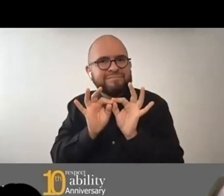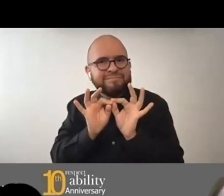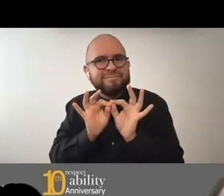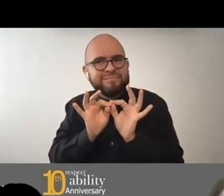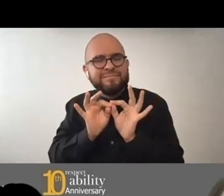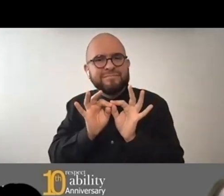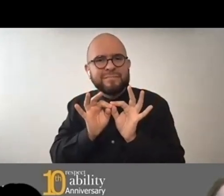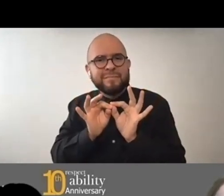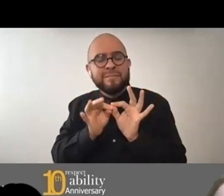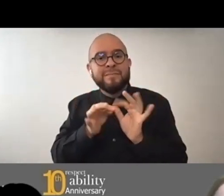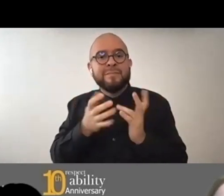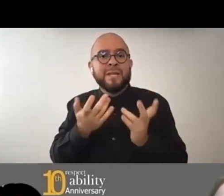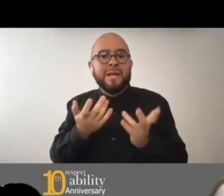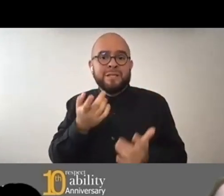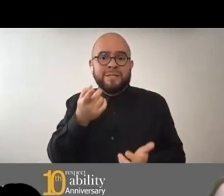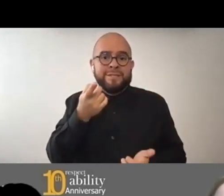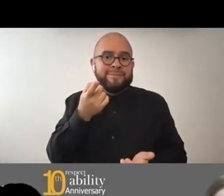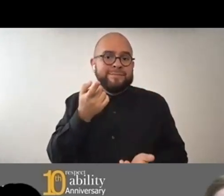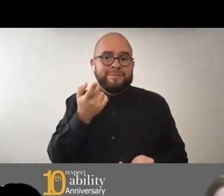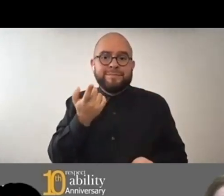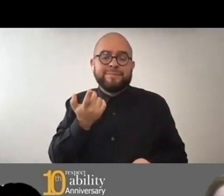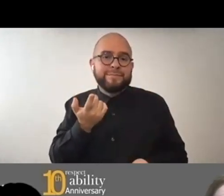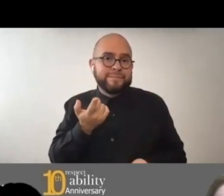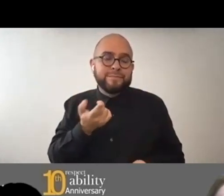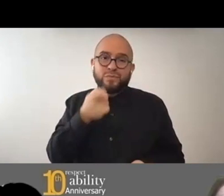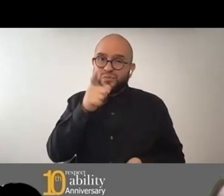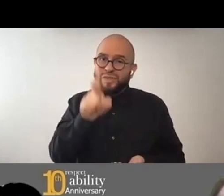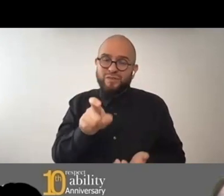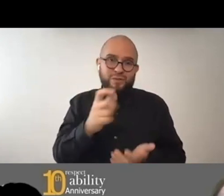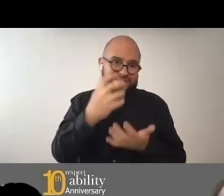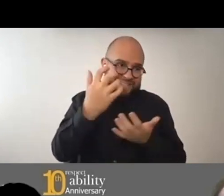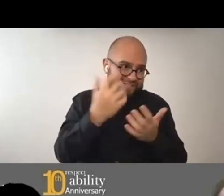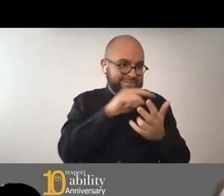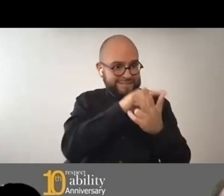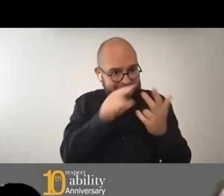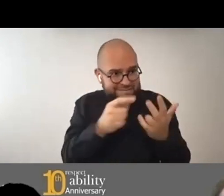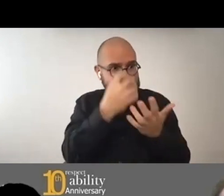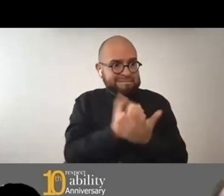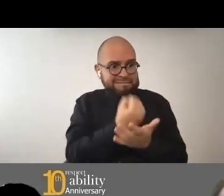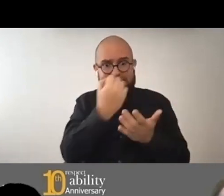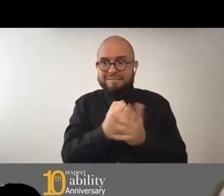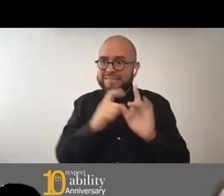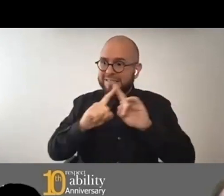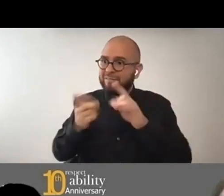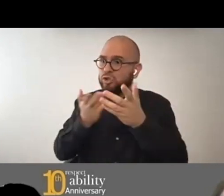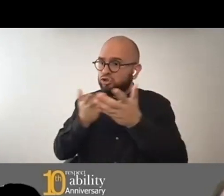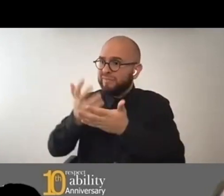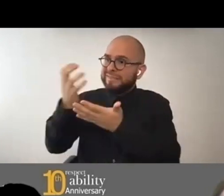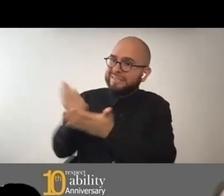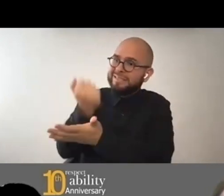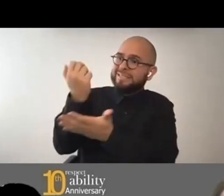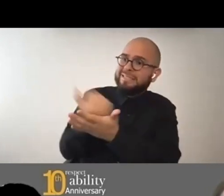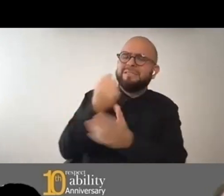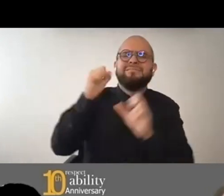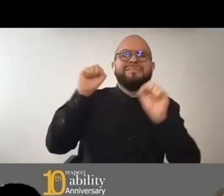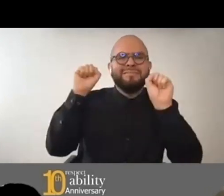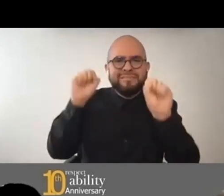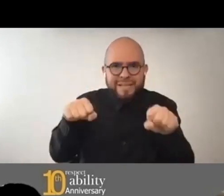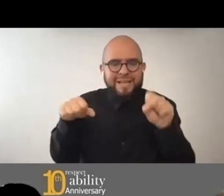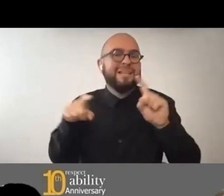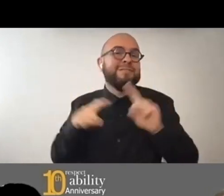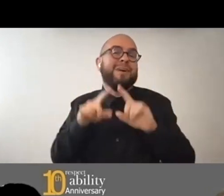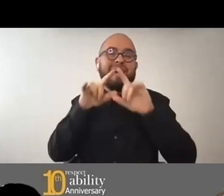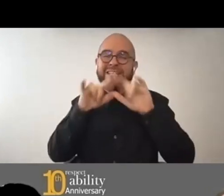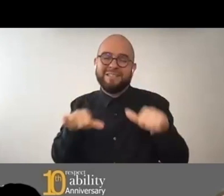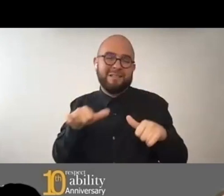you do take advantage of all these services, but that you also don't just